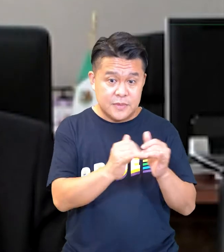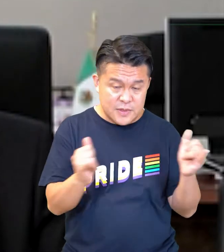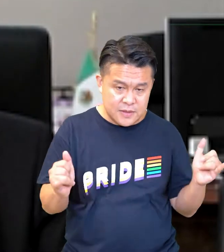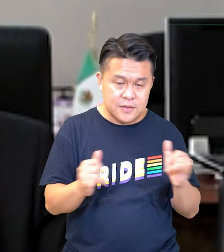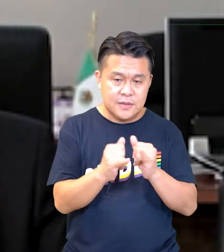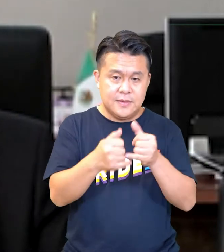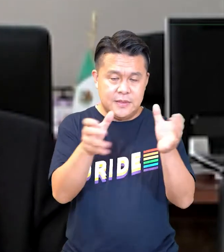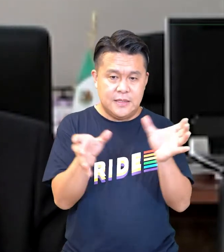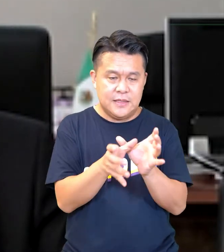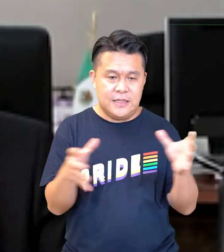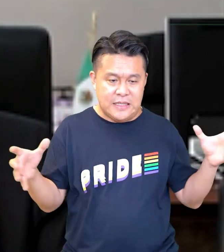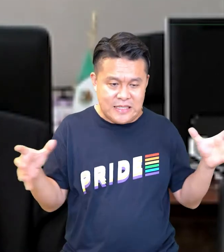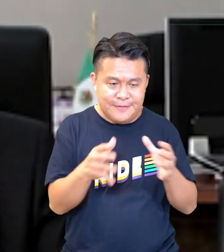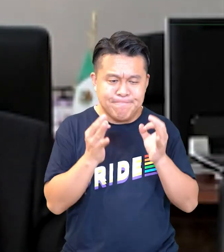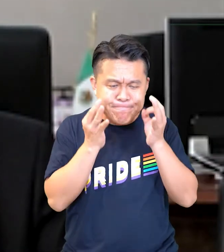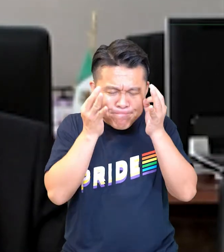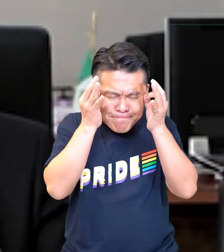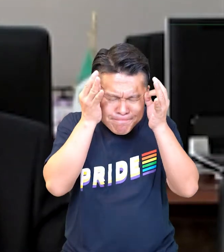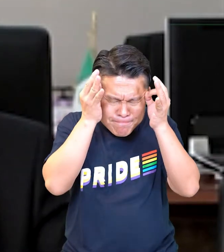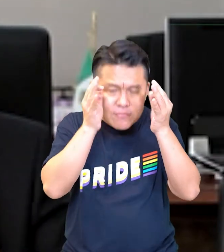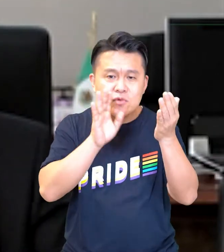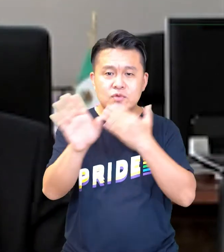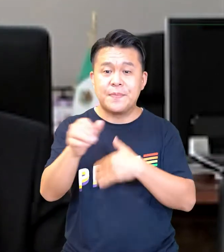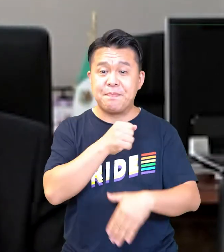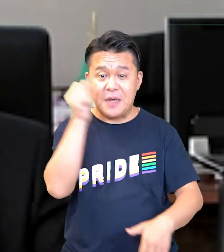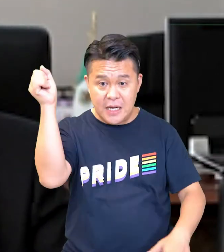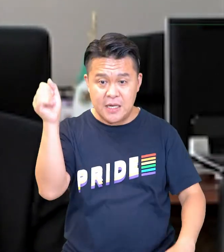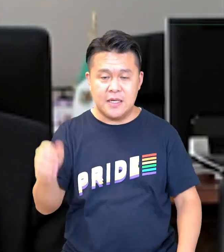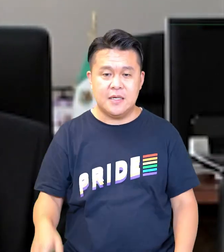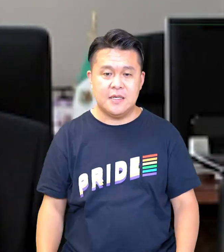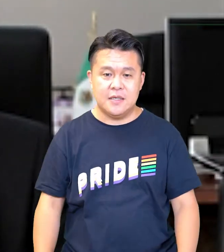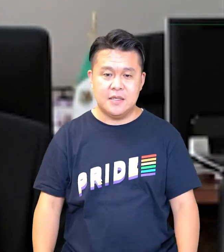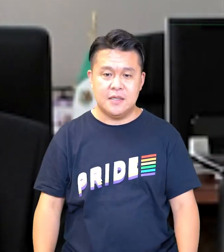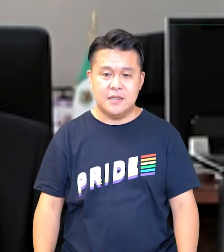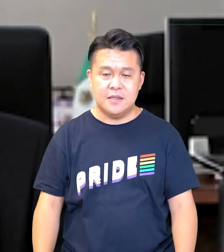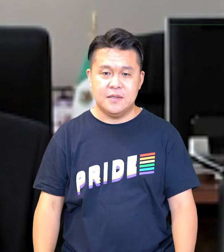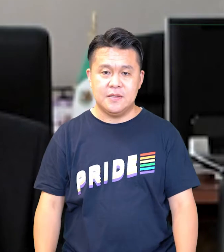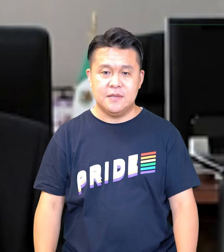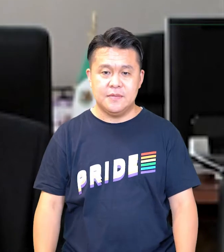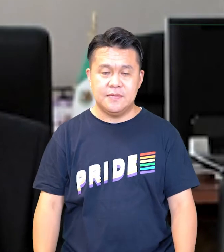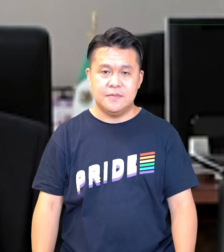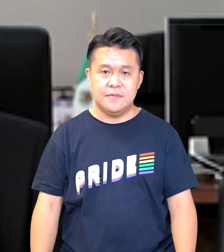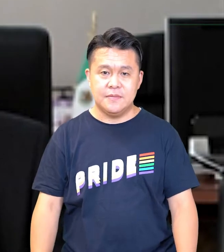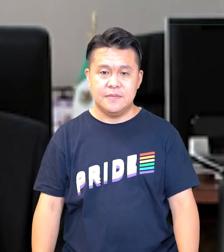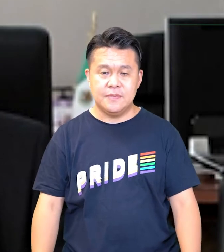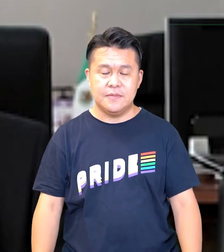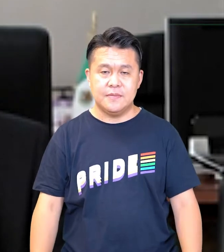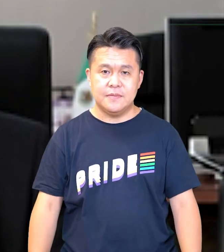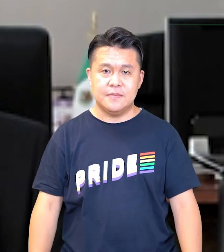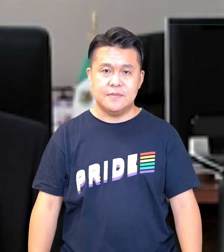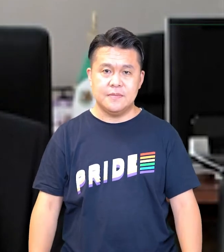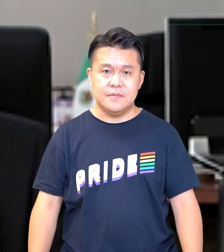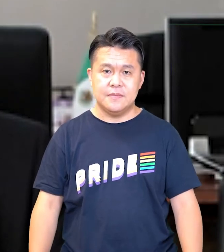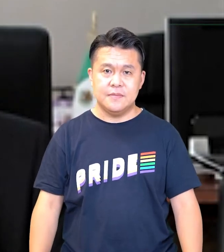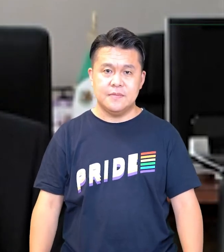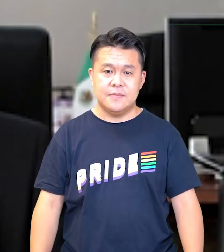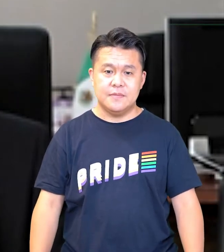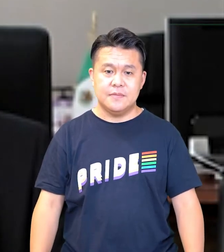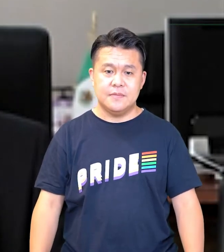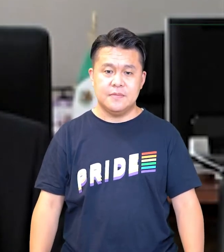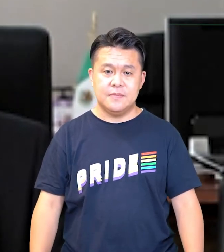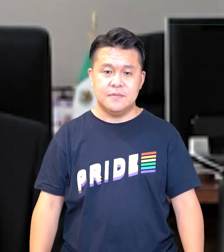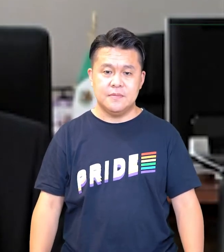were encouraged by the political transition that Mexico lived in the